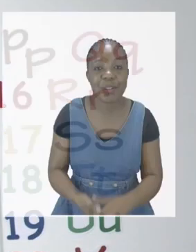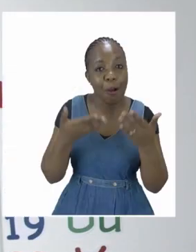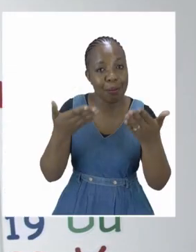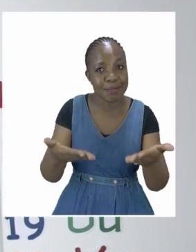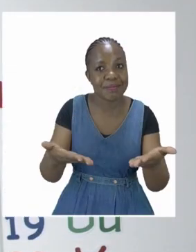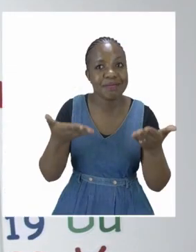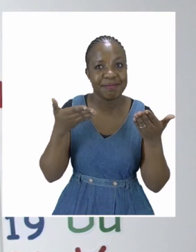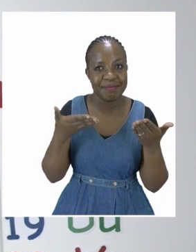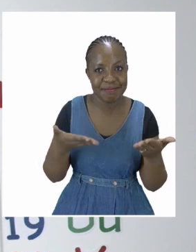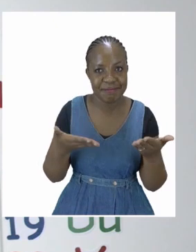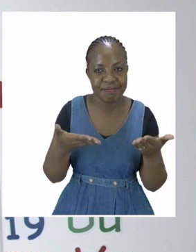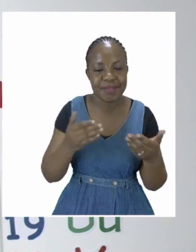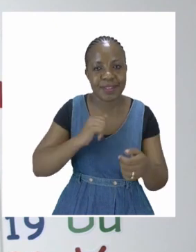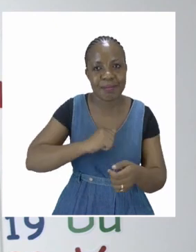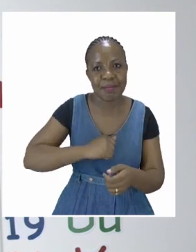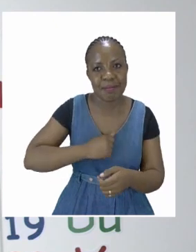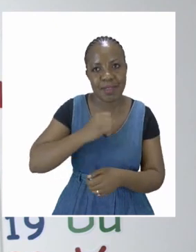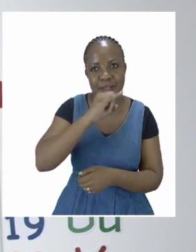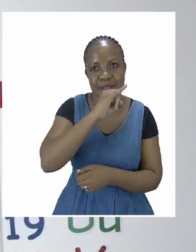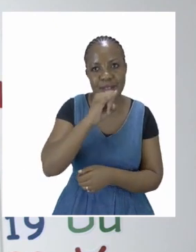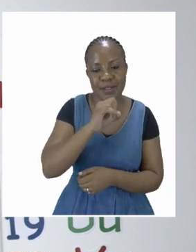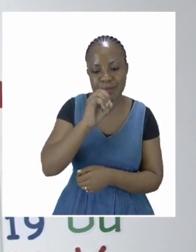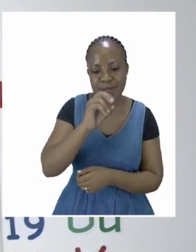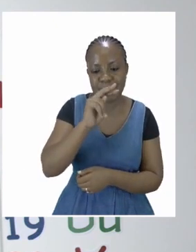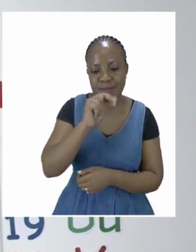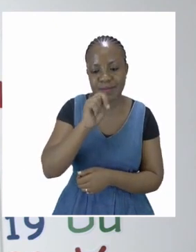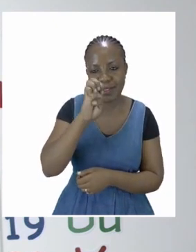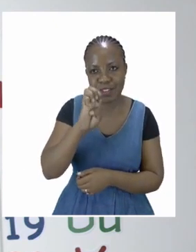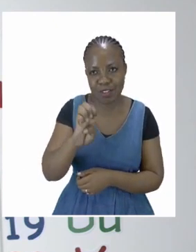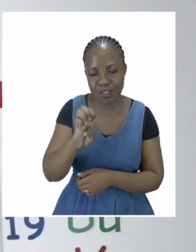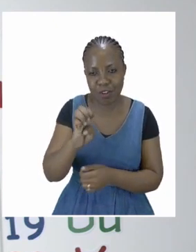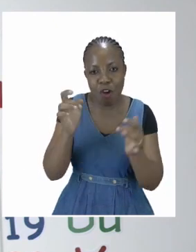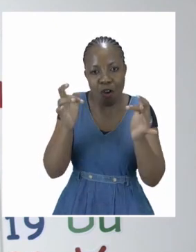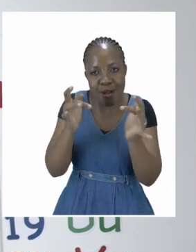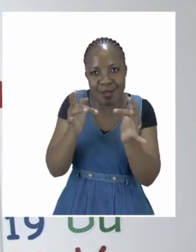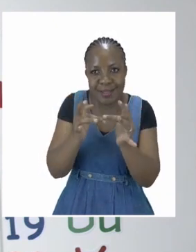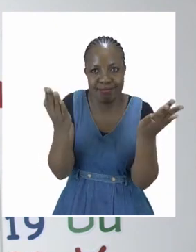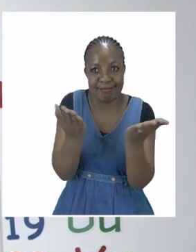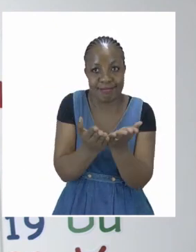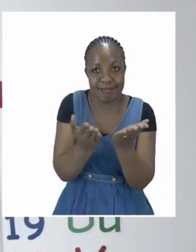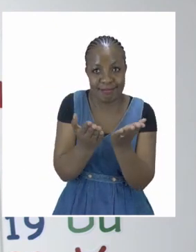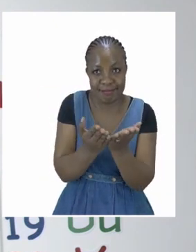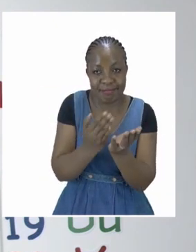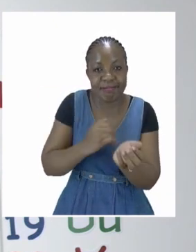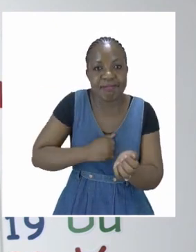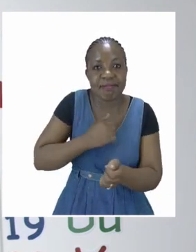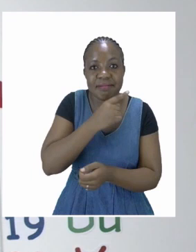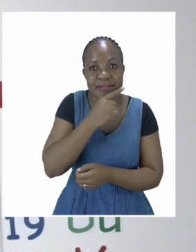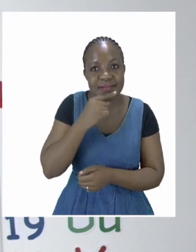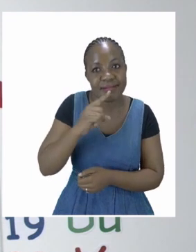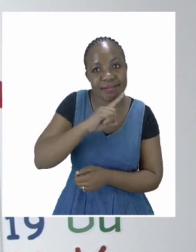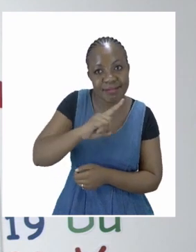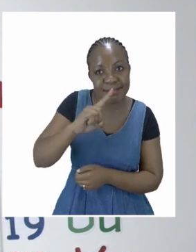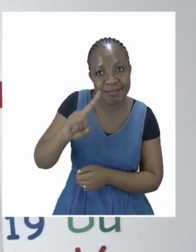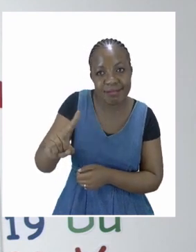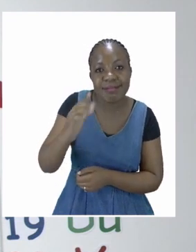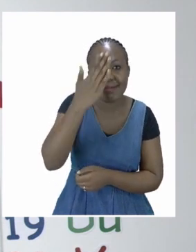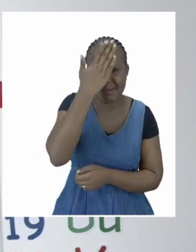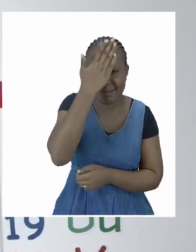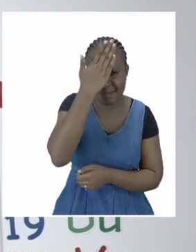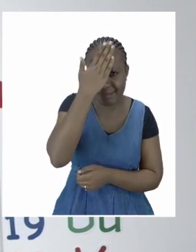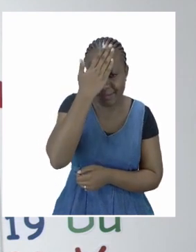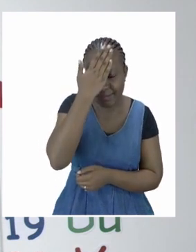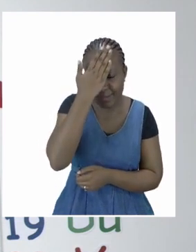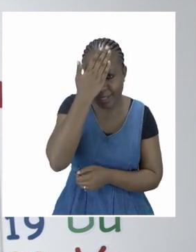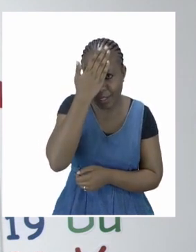Welcome to My Zone Online School. My name is Teacher Mutsa. Get your education